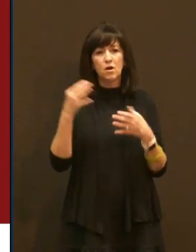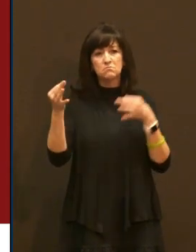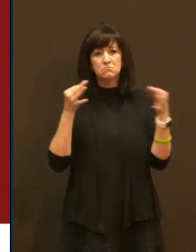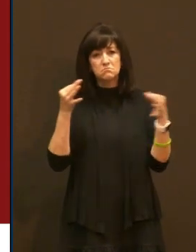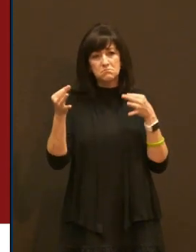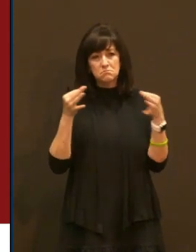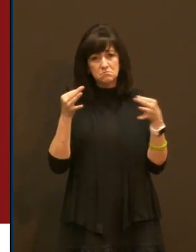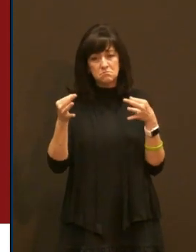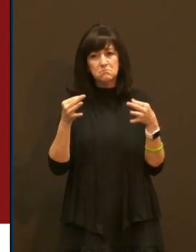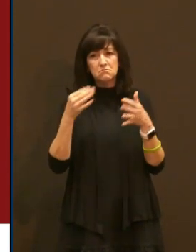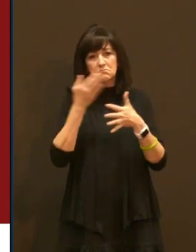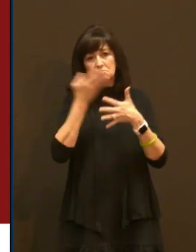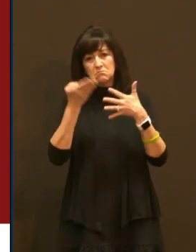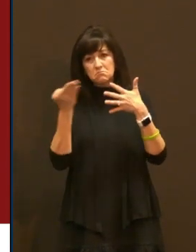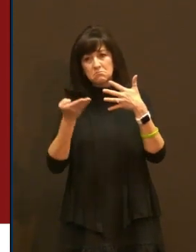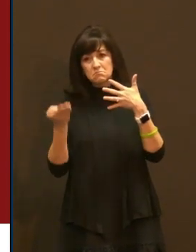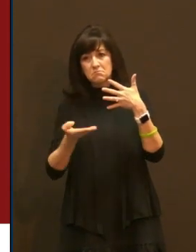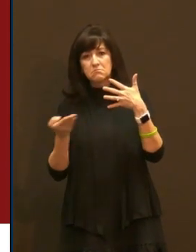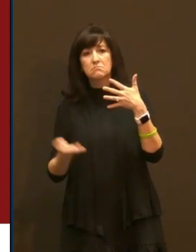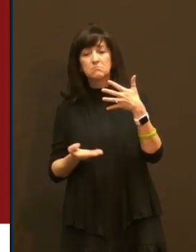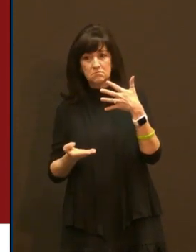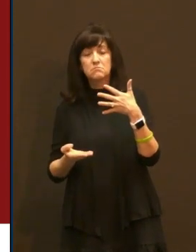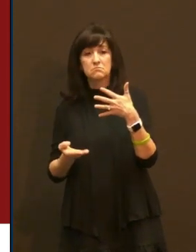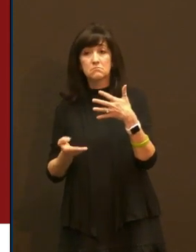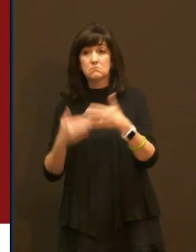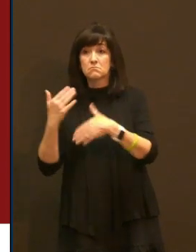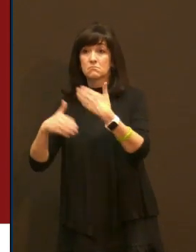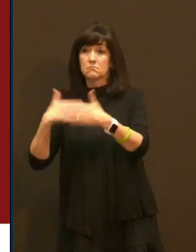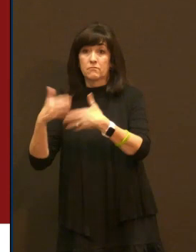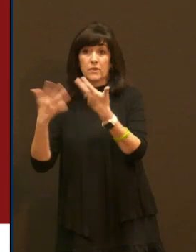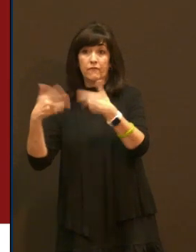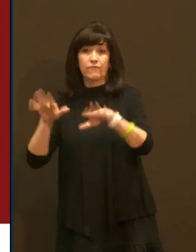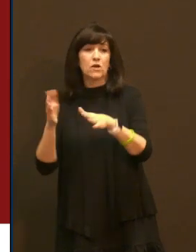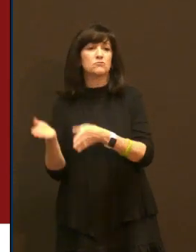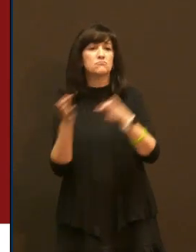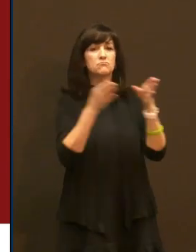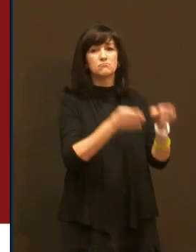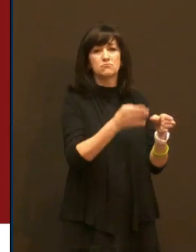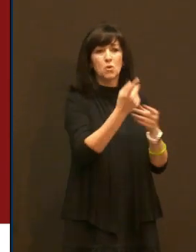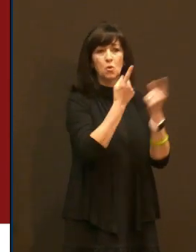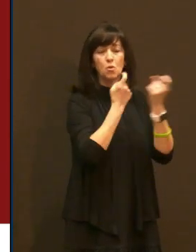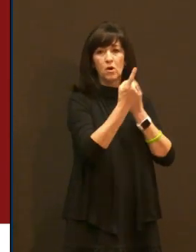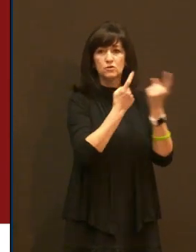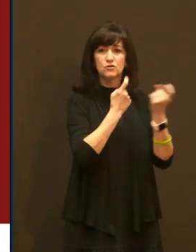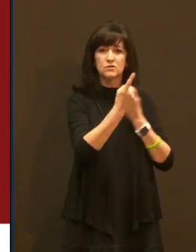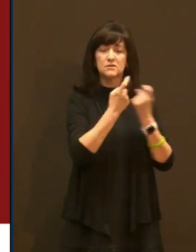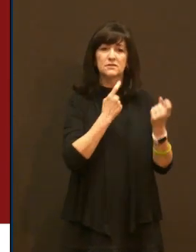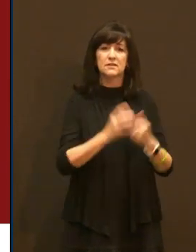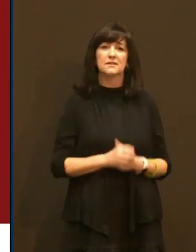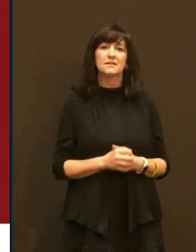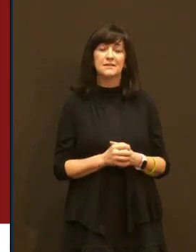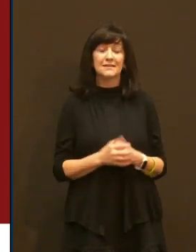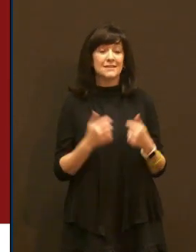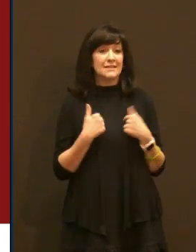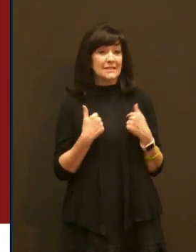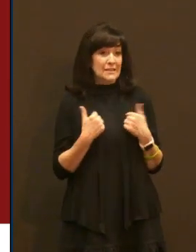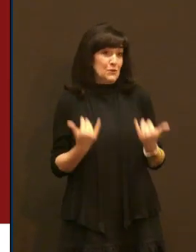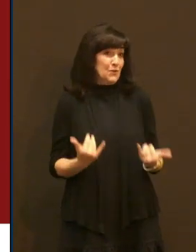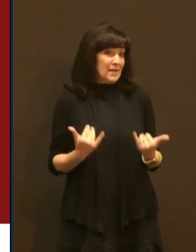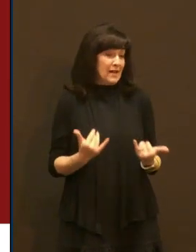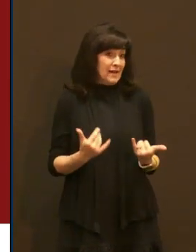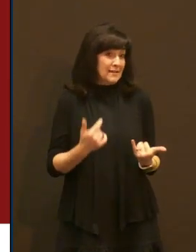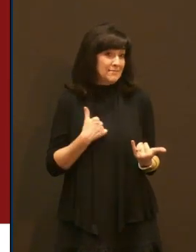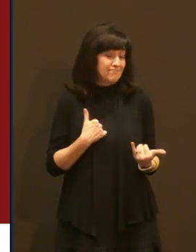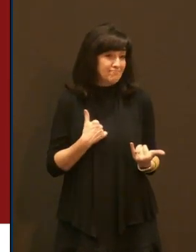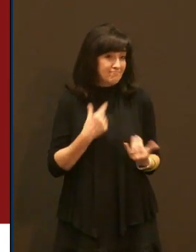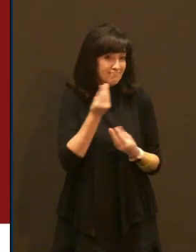then we'll open it up to questions. I come to you today really pretty excited and